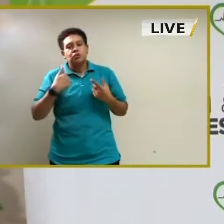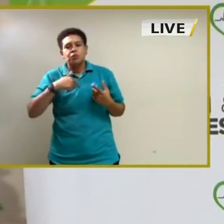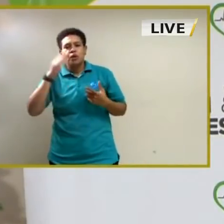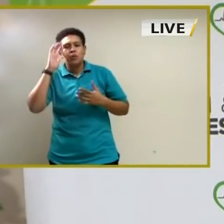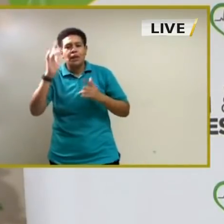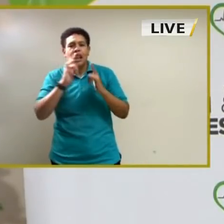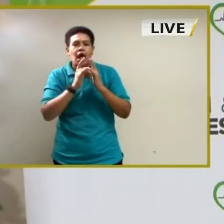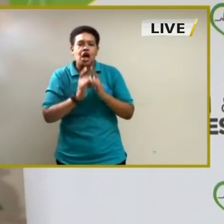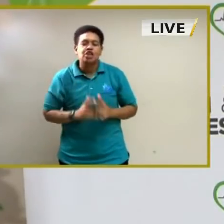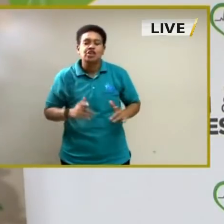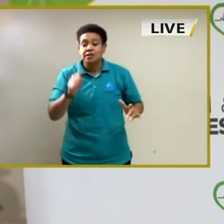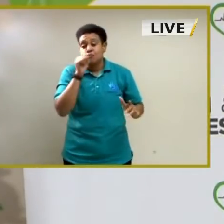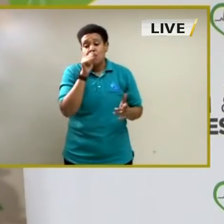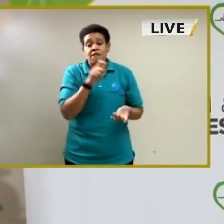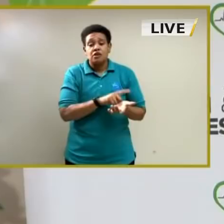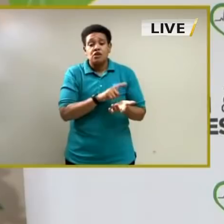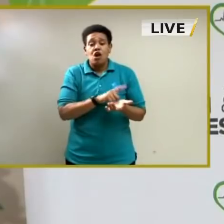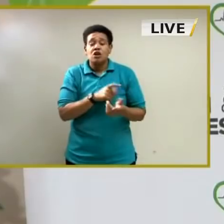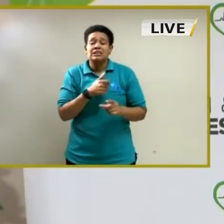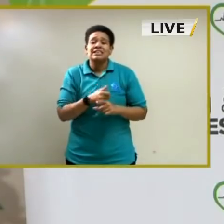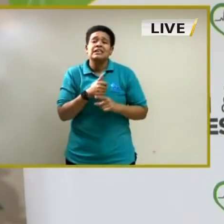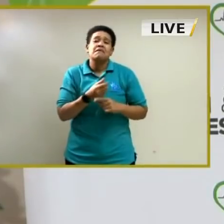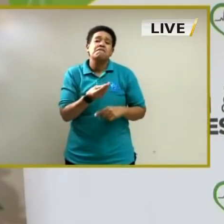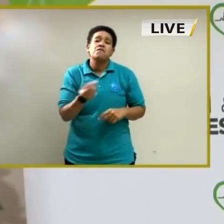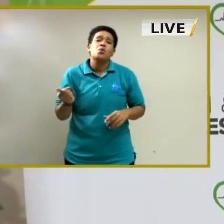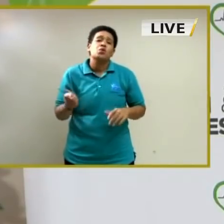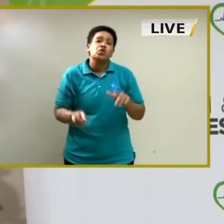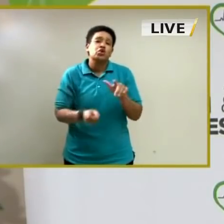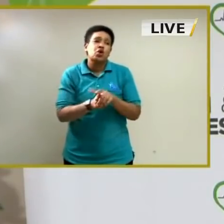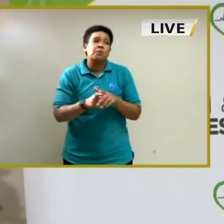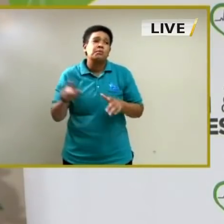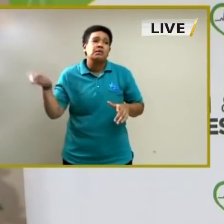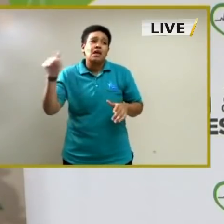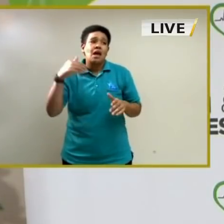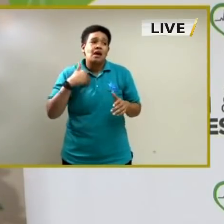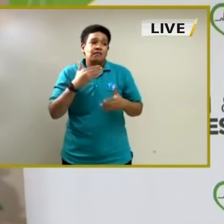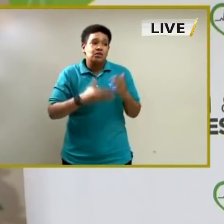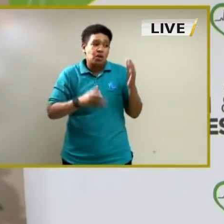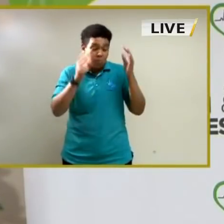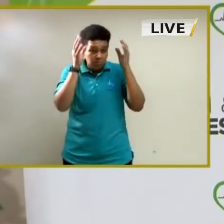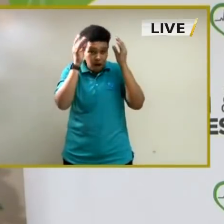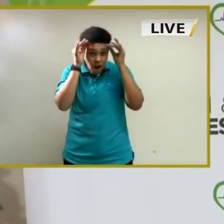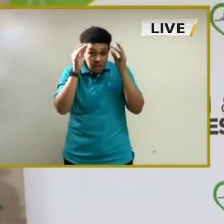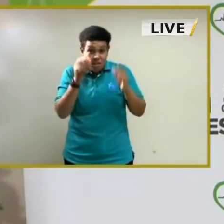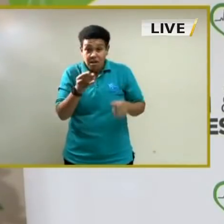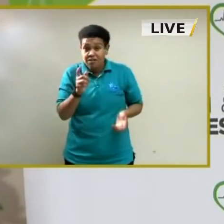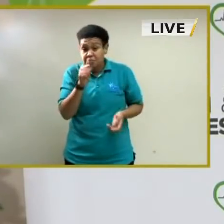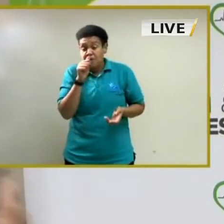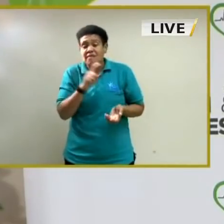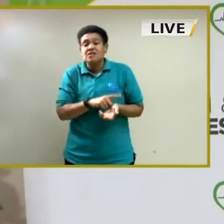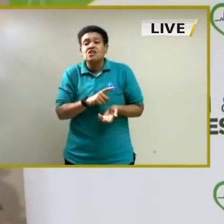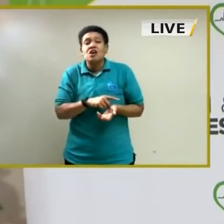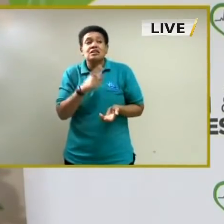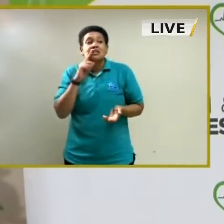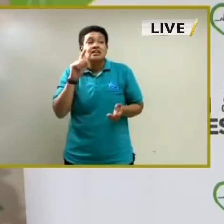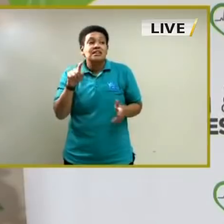I mean, the private doctors, very low take-up, they have some concerns. The need to have a